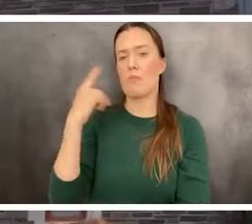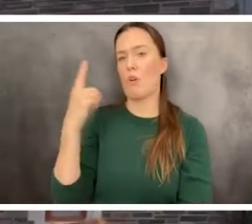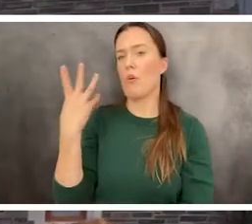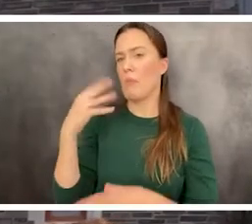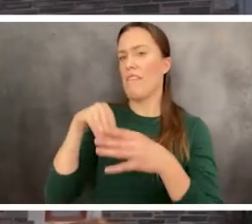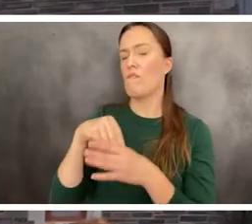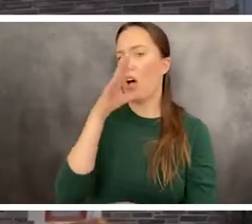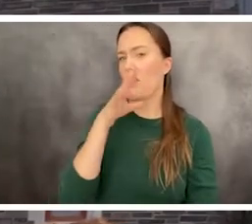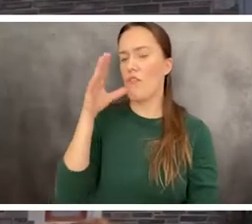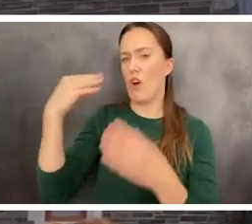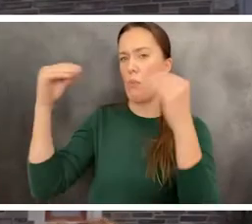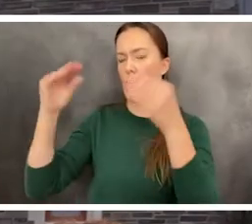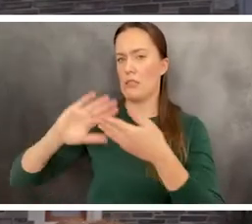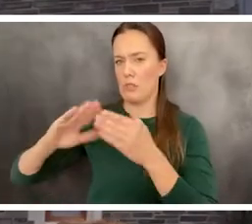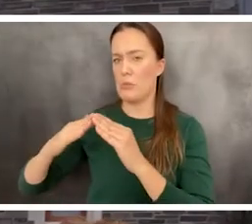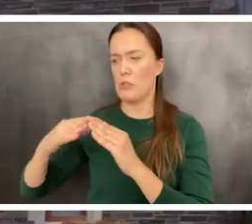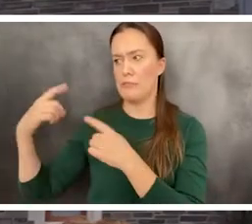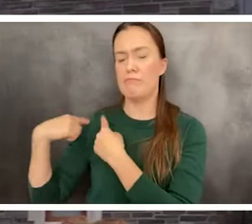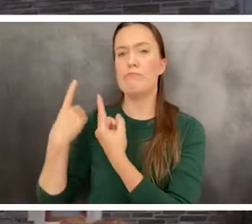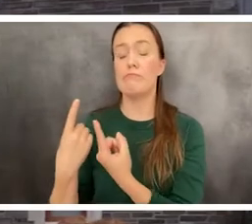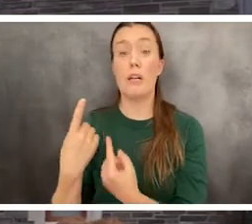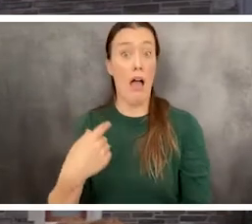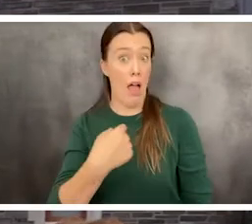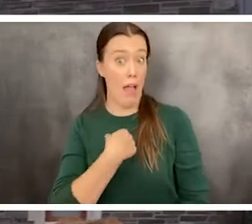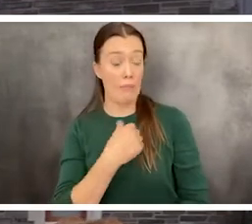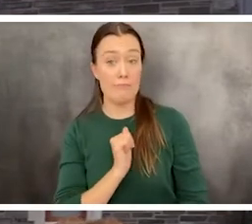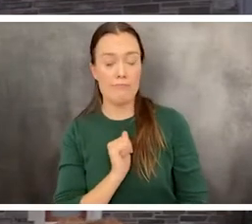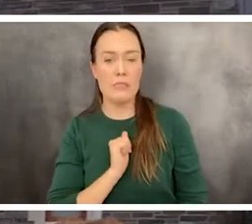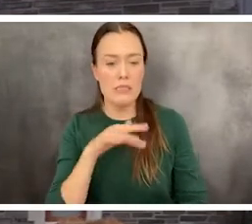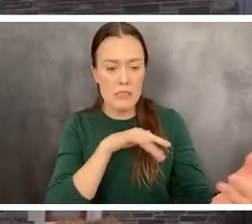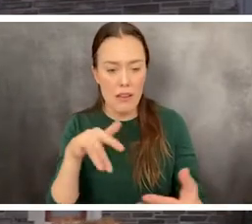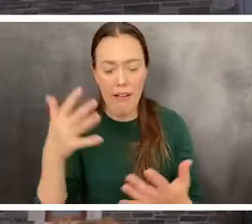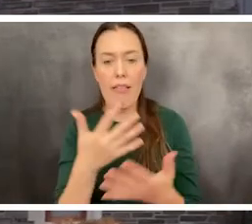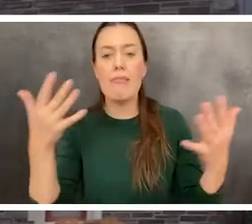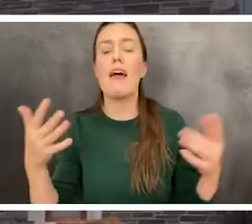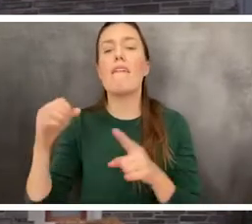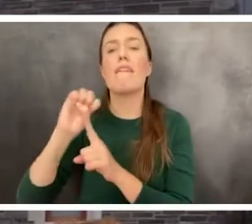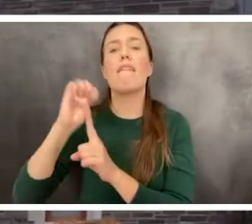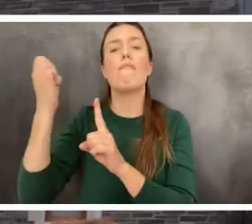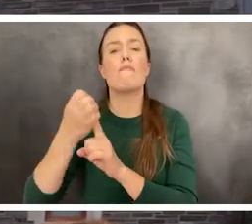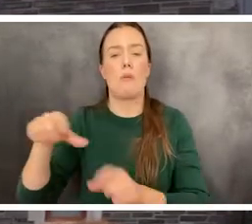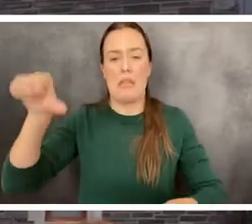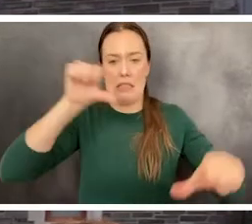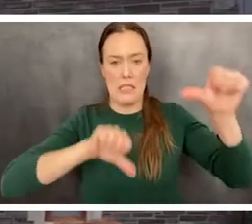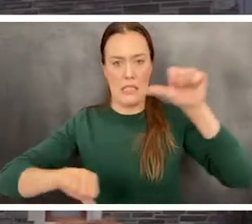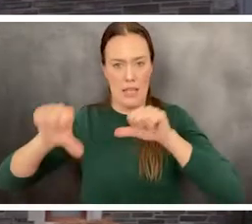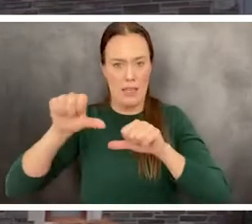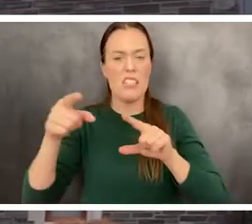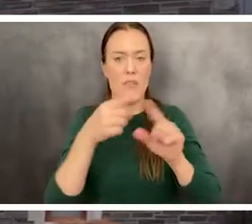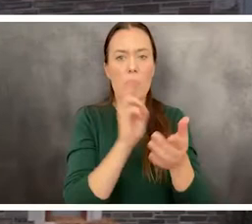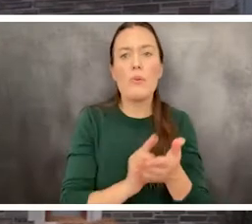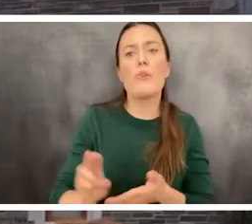the farmers market community. I had a lot of emphasis and audited tons of classes